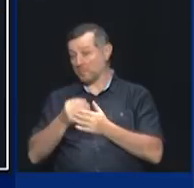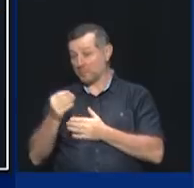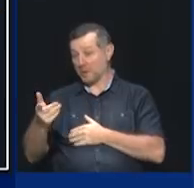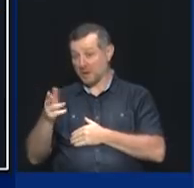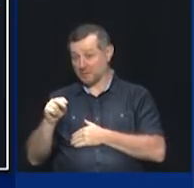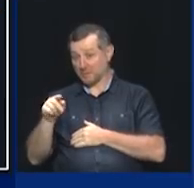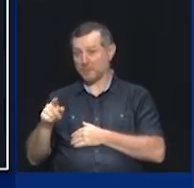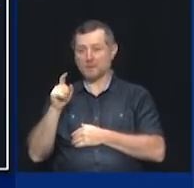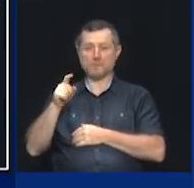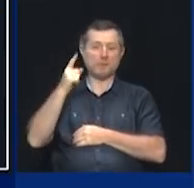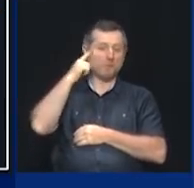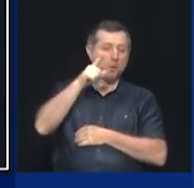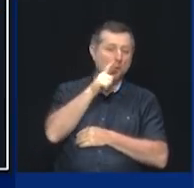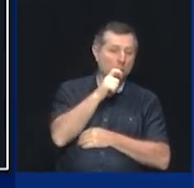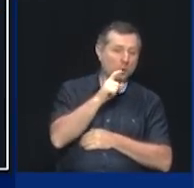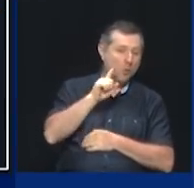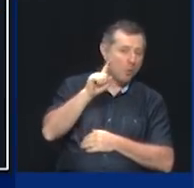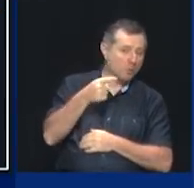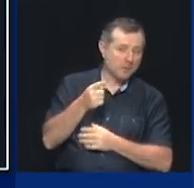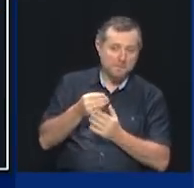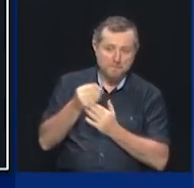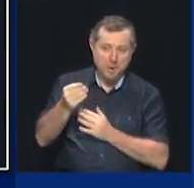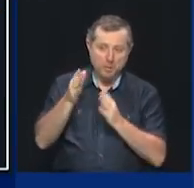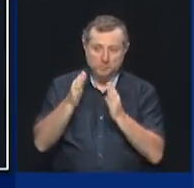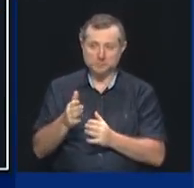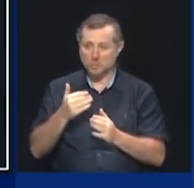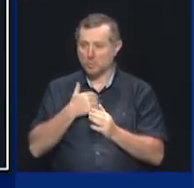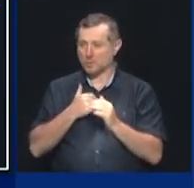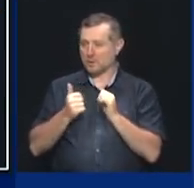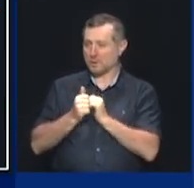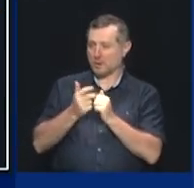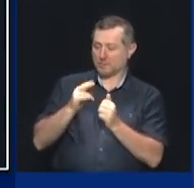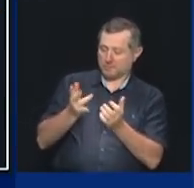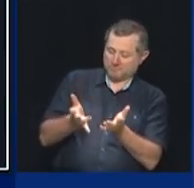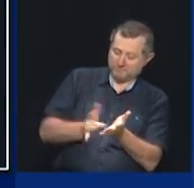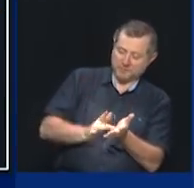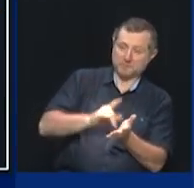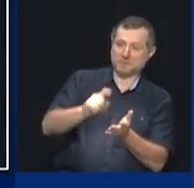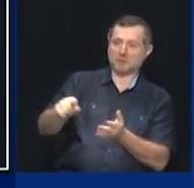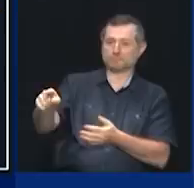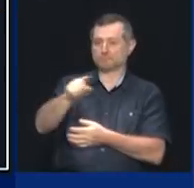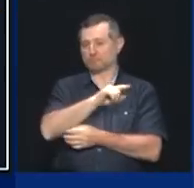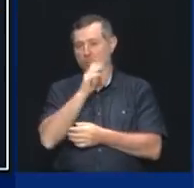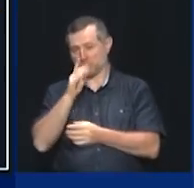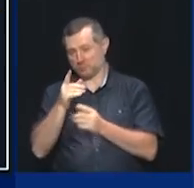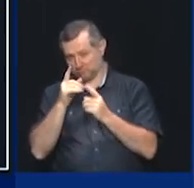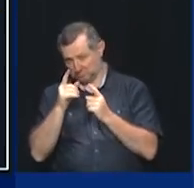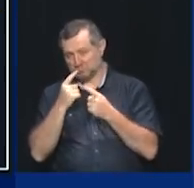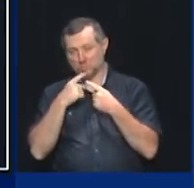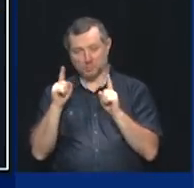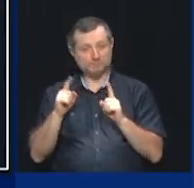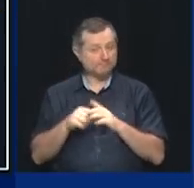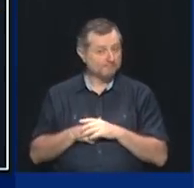authorized user. They would get rid of all the bad dealers.